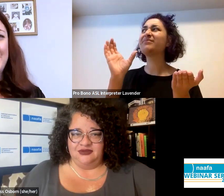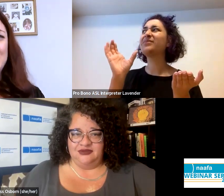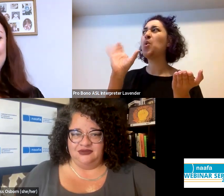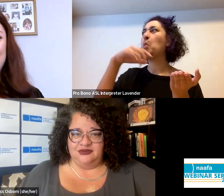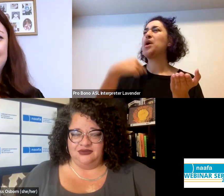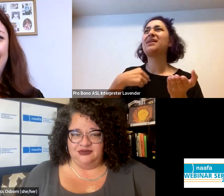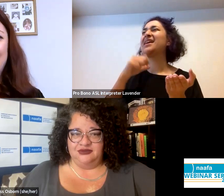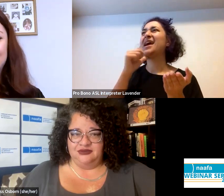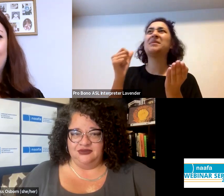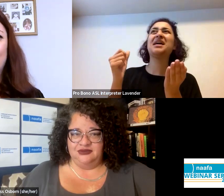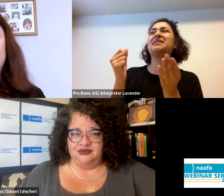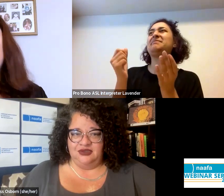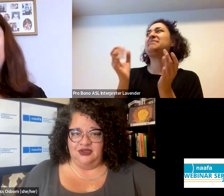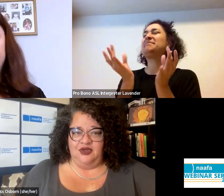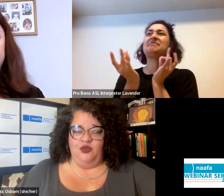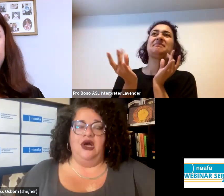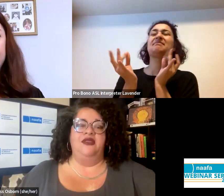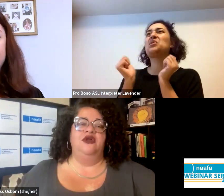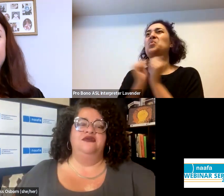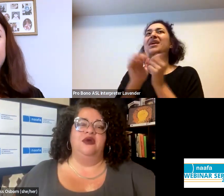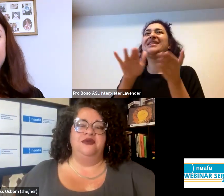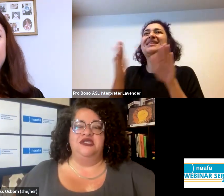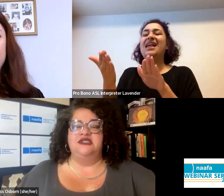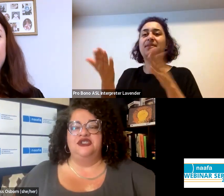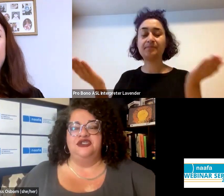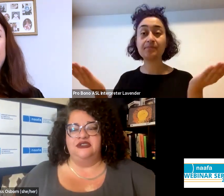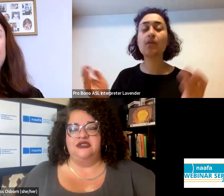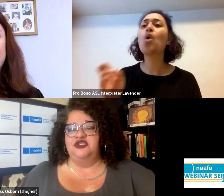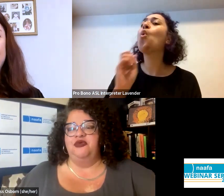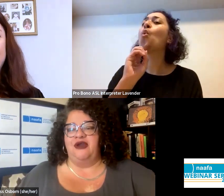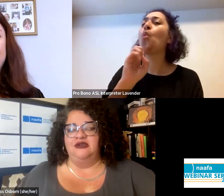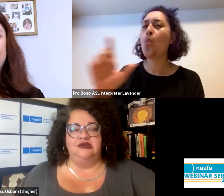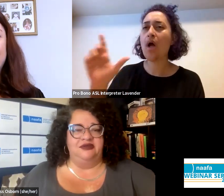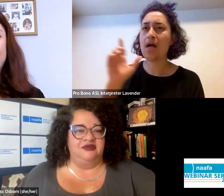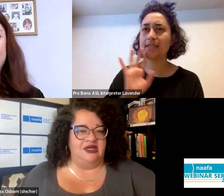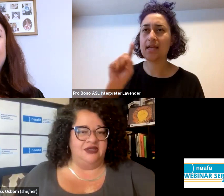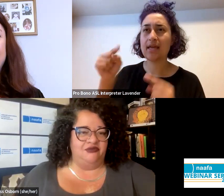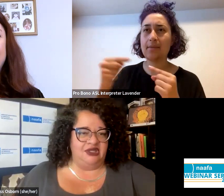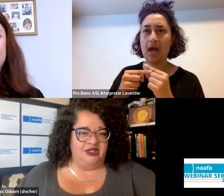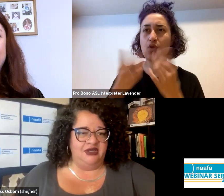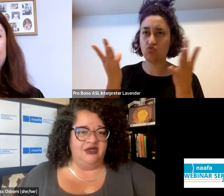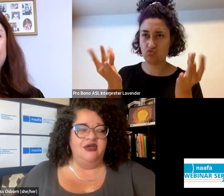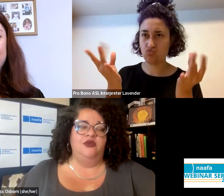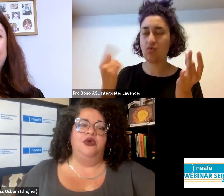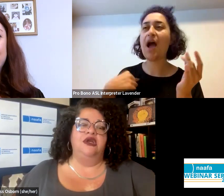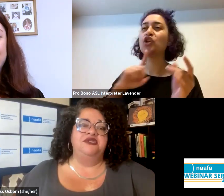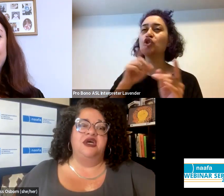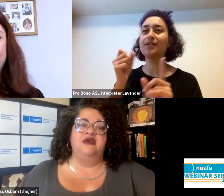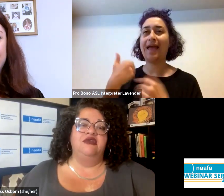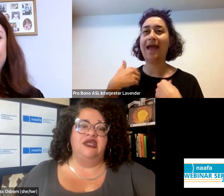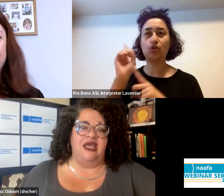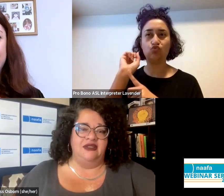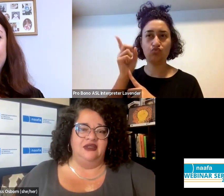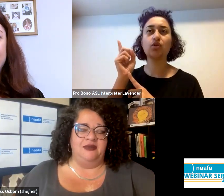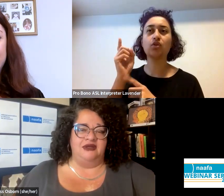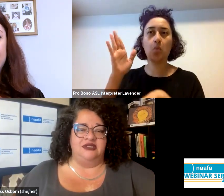not squeamish in terms of that. So. Well, on the note of squeamishness, I should provide a little bit of a content warning here. We are going to be